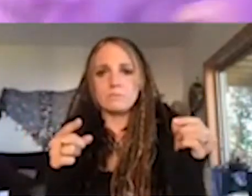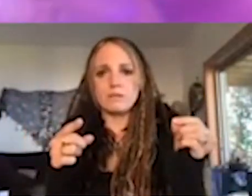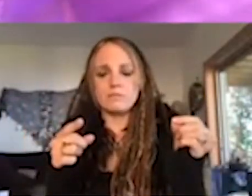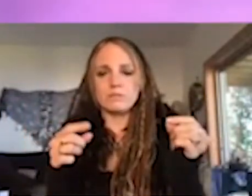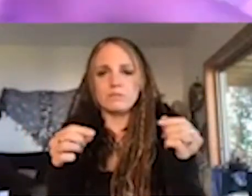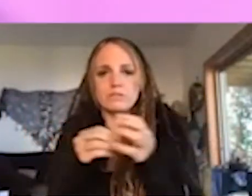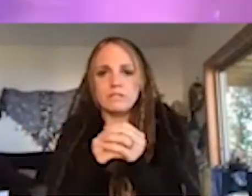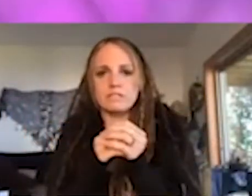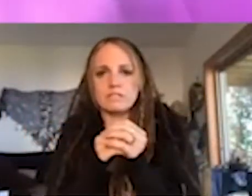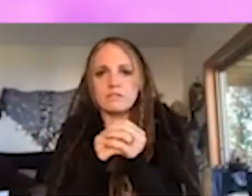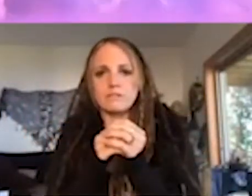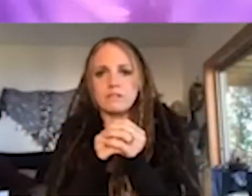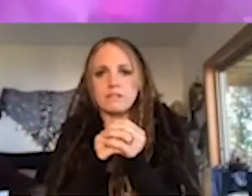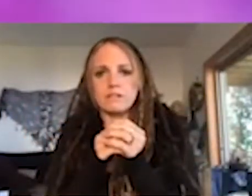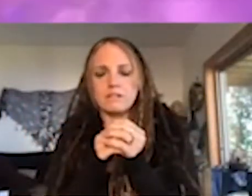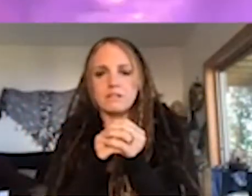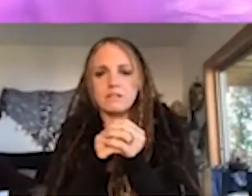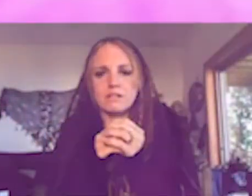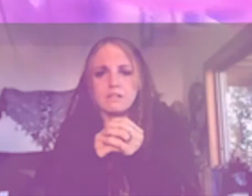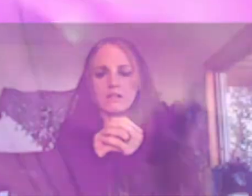one spot of blue, and he's going to go for it here.